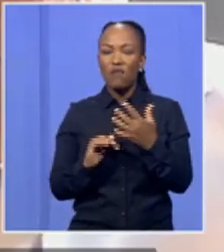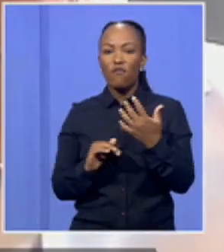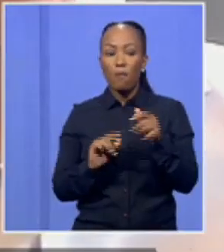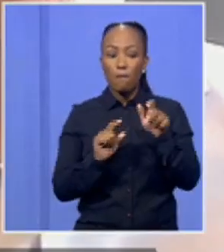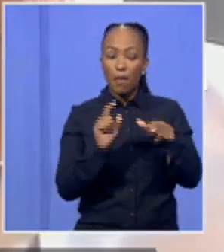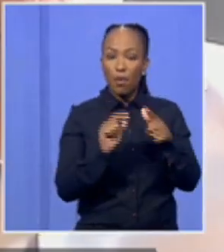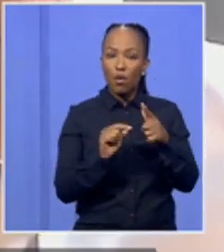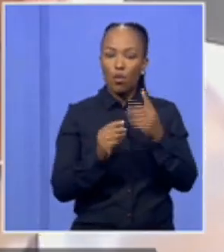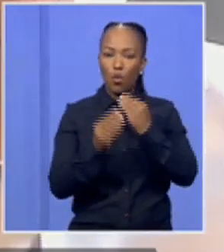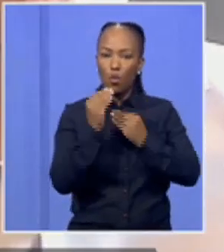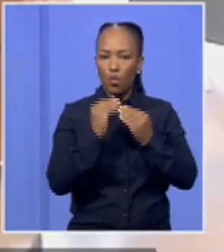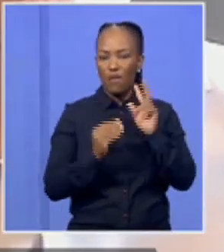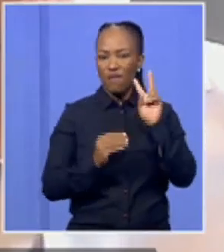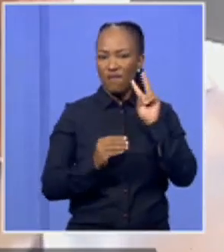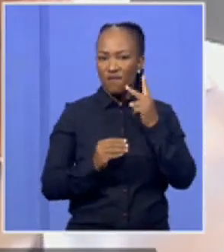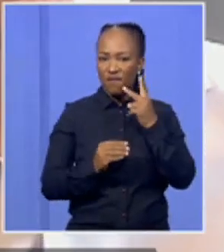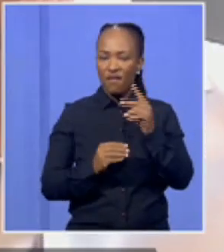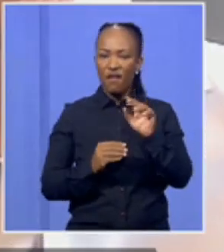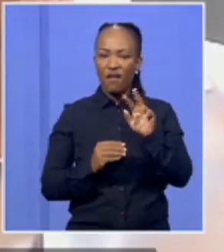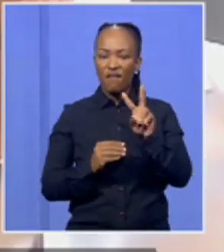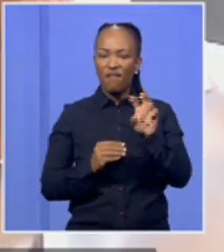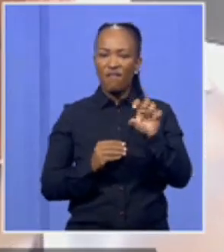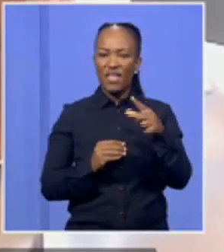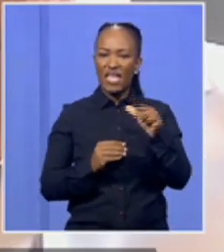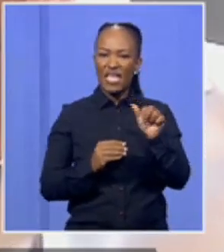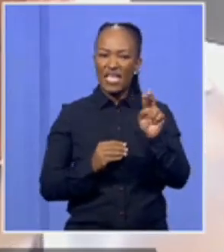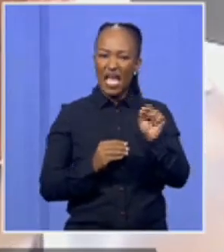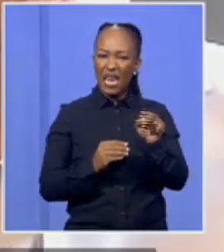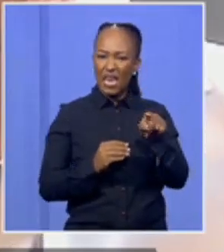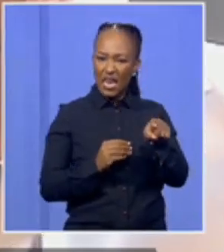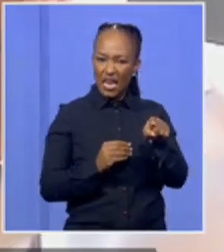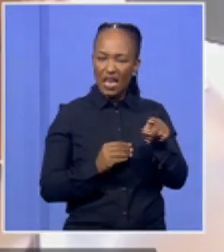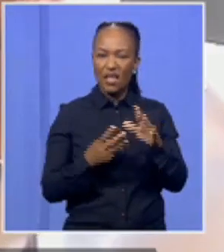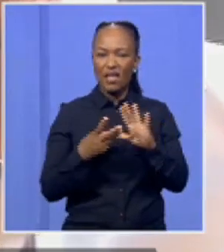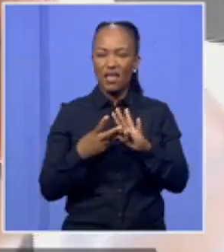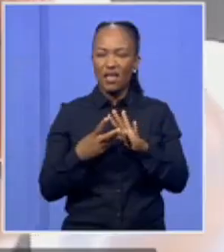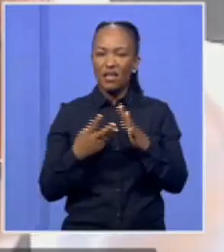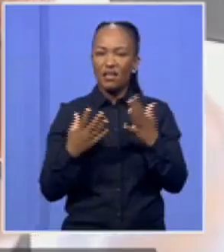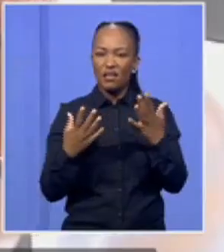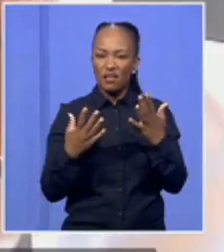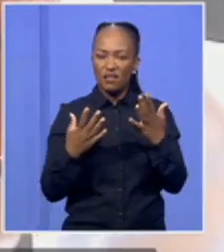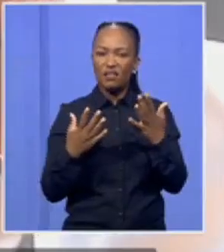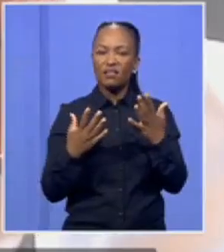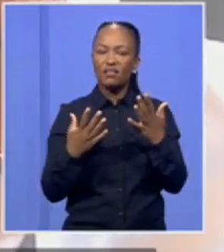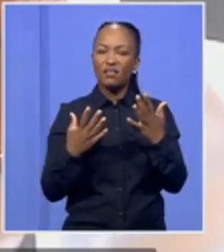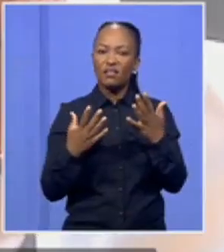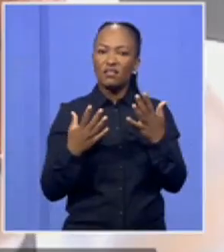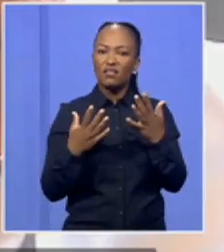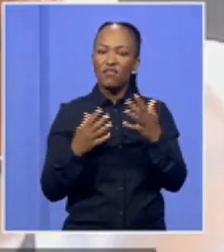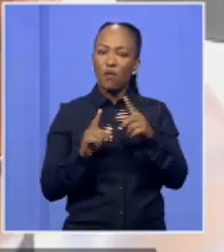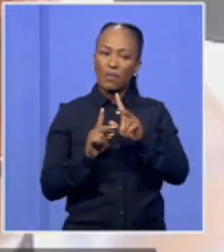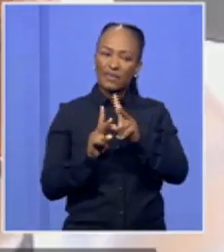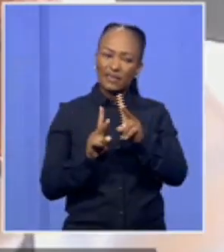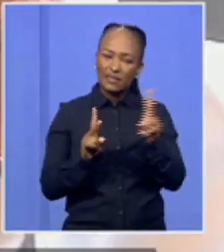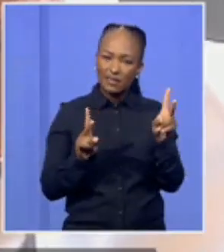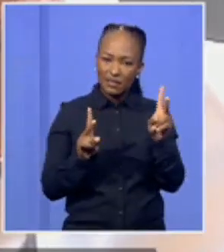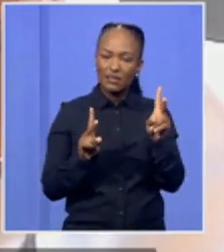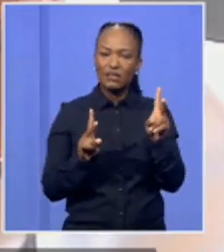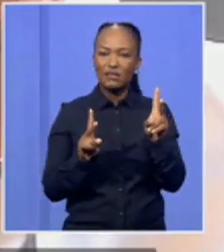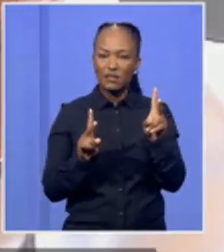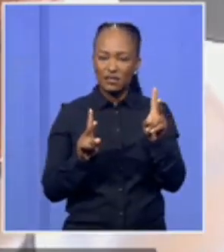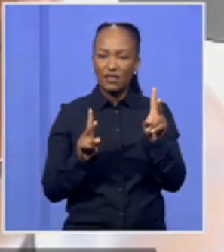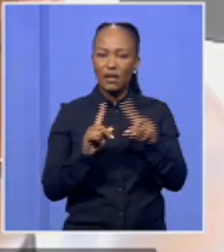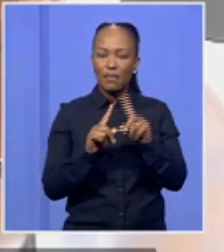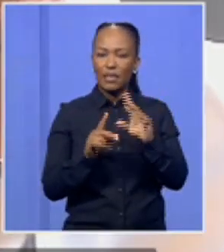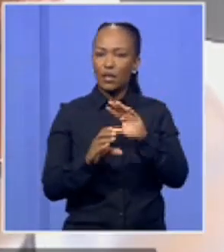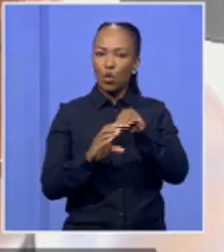abundant in dairy sources. You can also get it from tofu, for example, or kale. But if you do not include that very